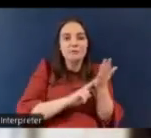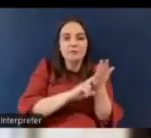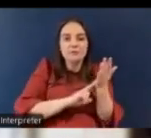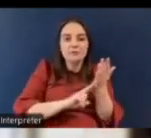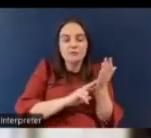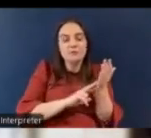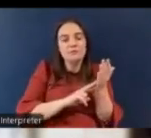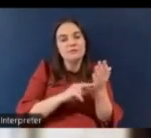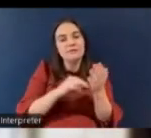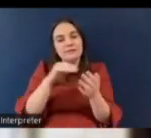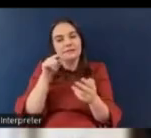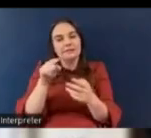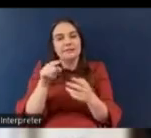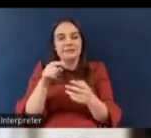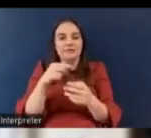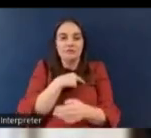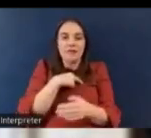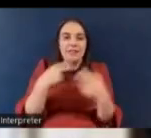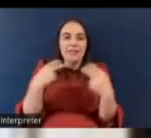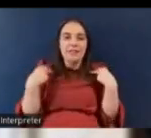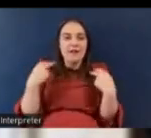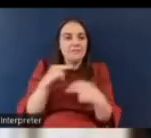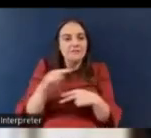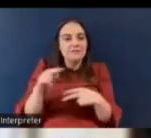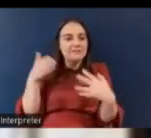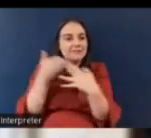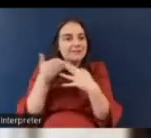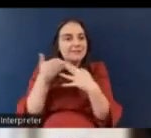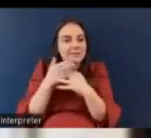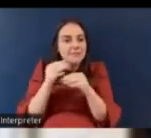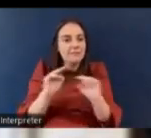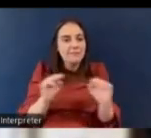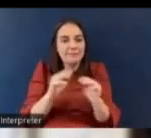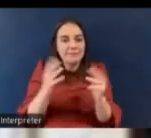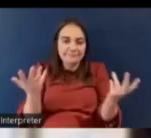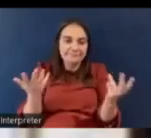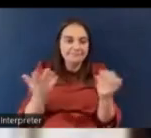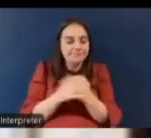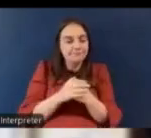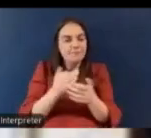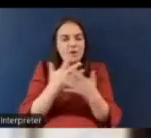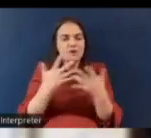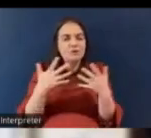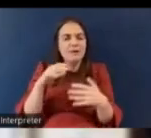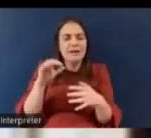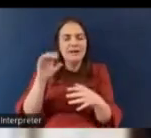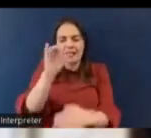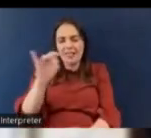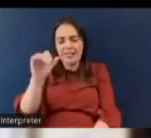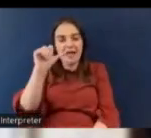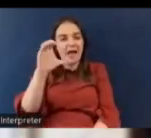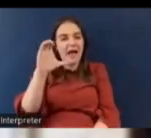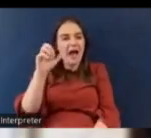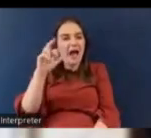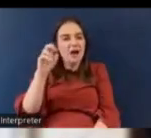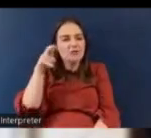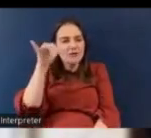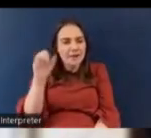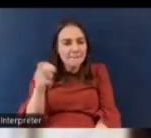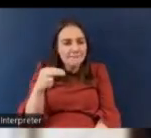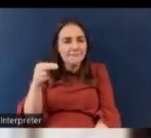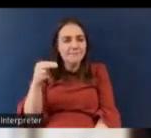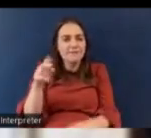being, very, very not very accessible for people, and, too many acronyms, too much jargon, and